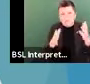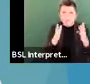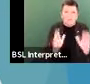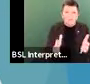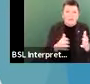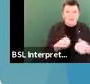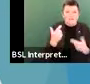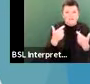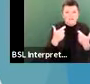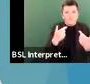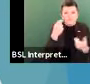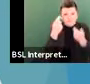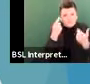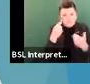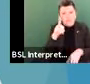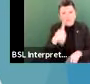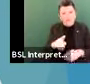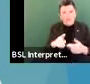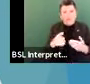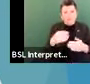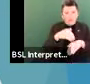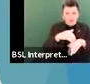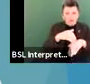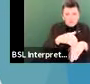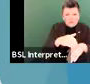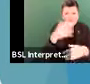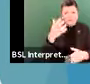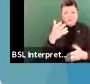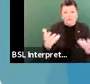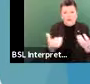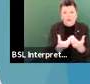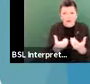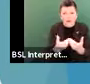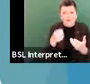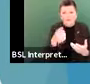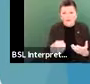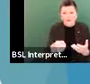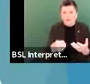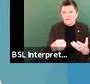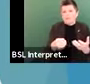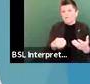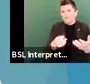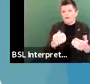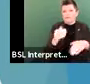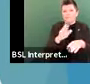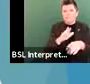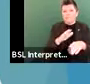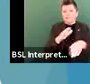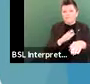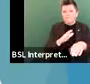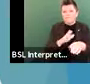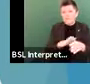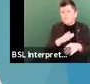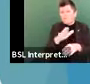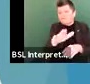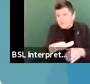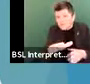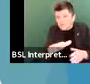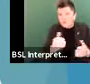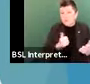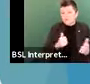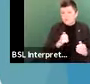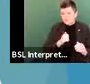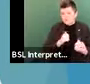the consequences of those extreme inequalities in terms of what we can expect in the future of our Western